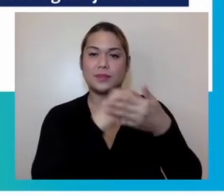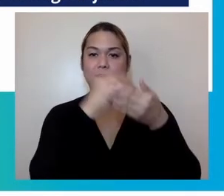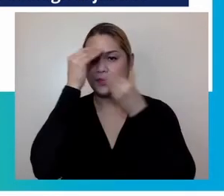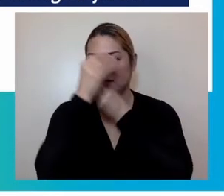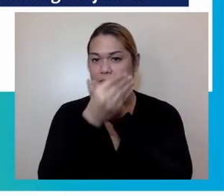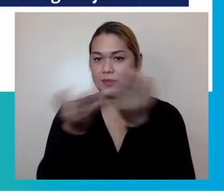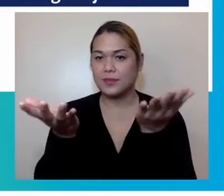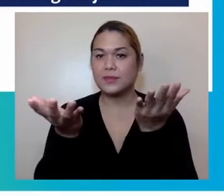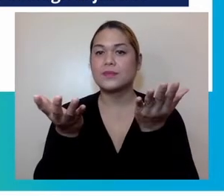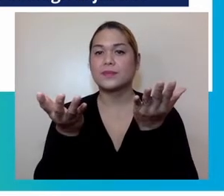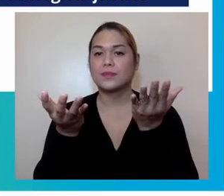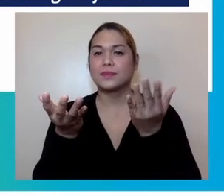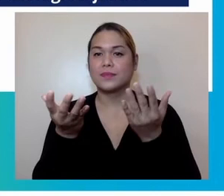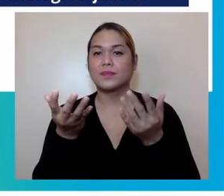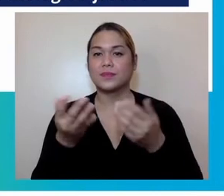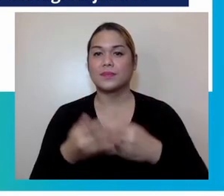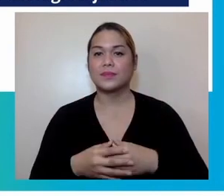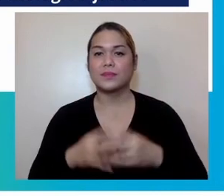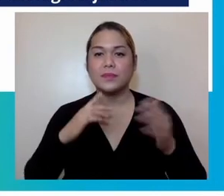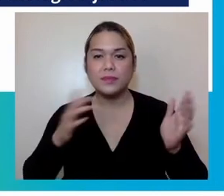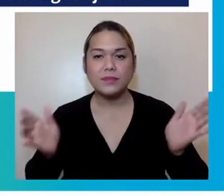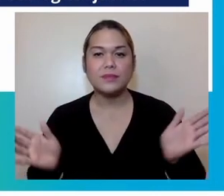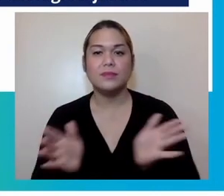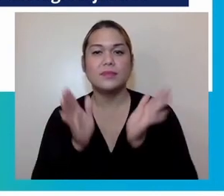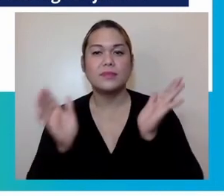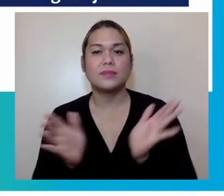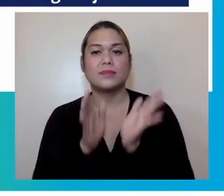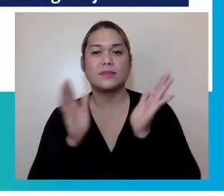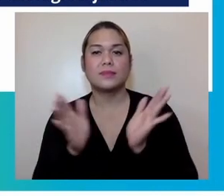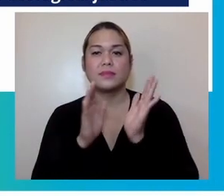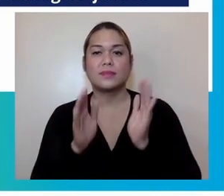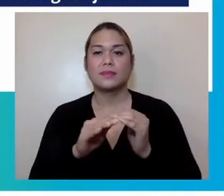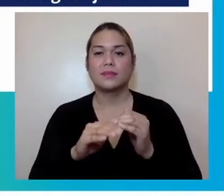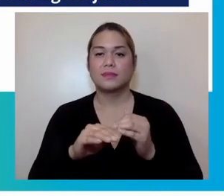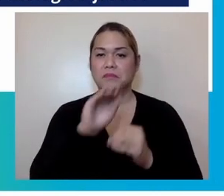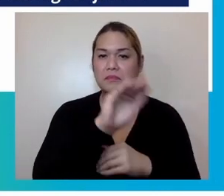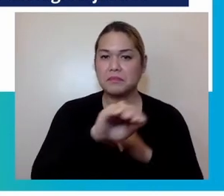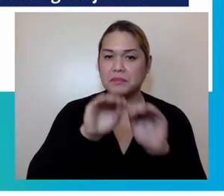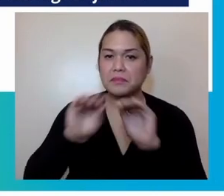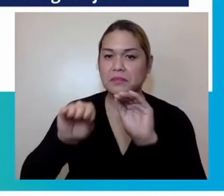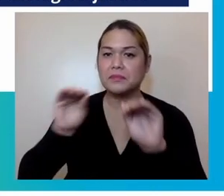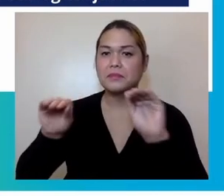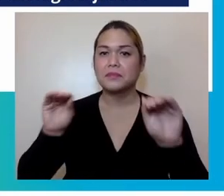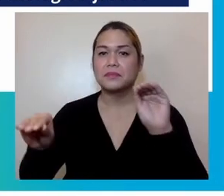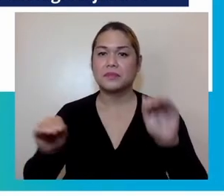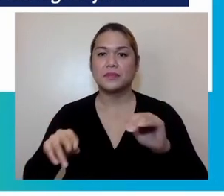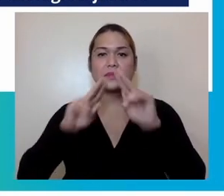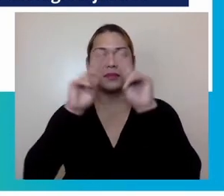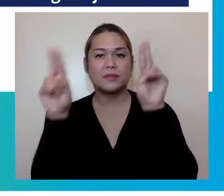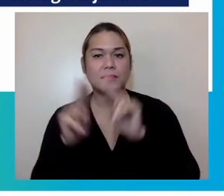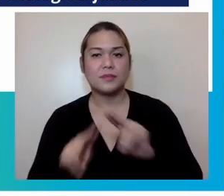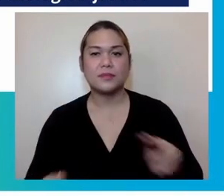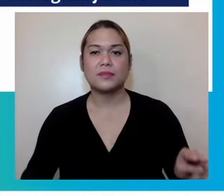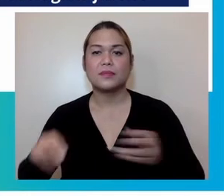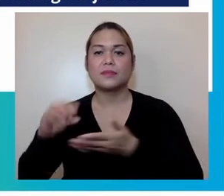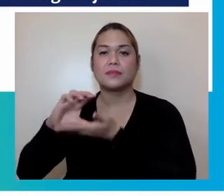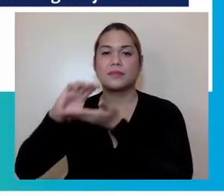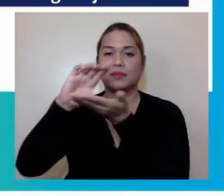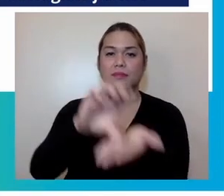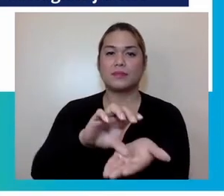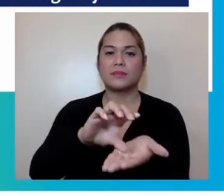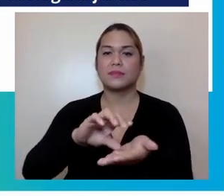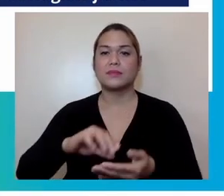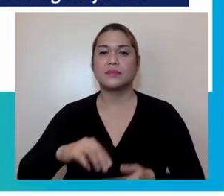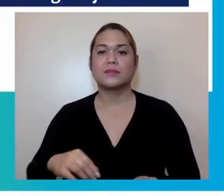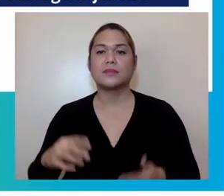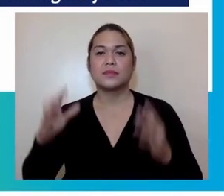and accountability mechanisms of international financial institutions, climate change financing in Indonesia and the Green